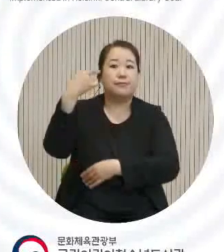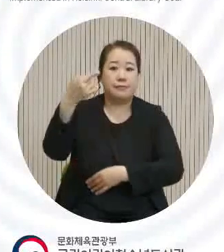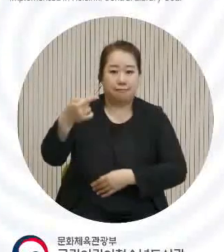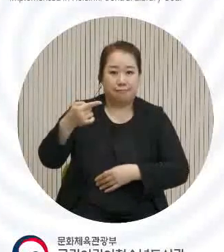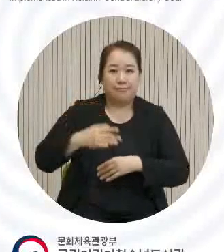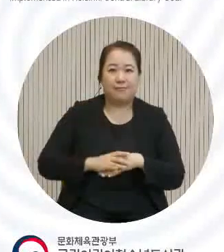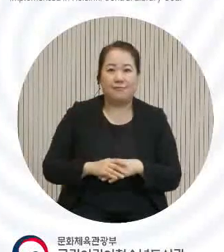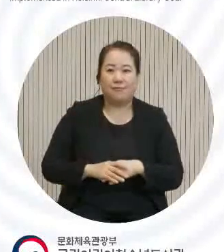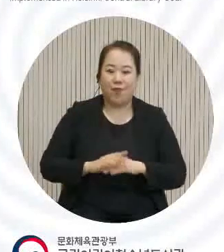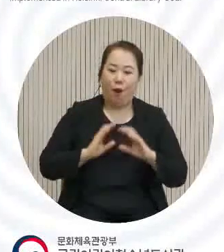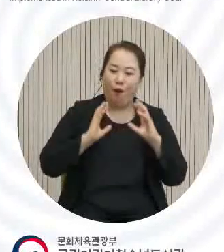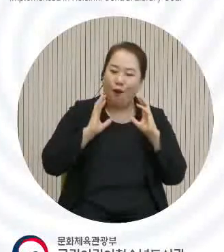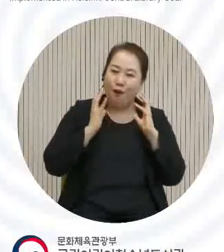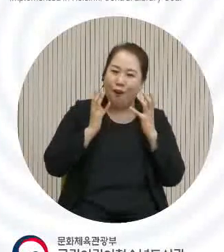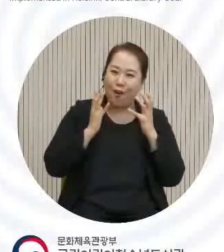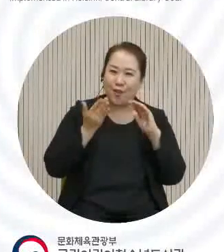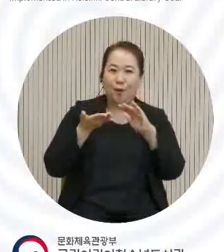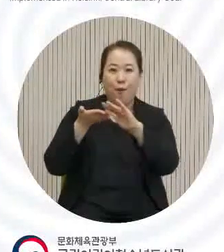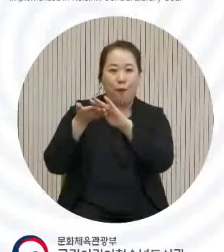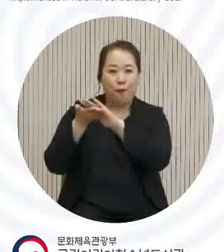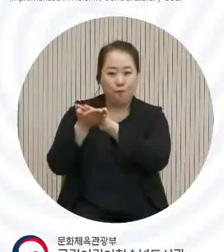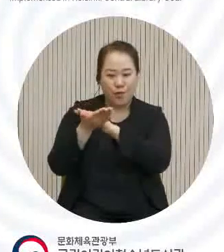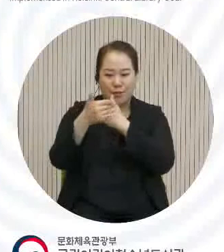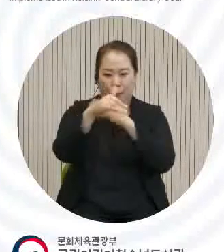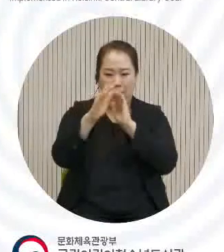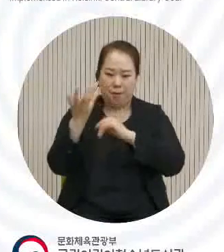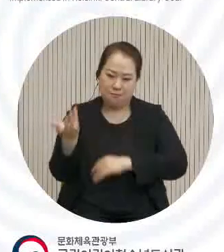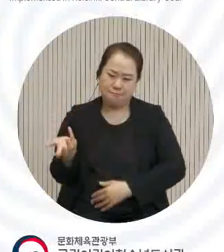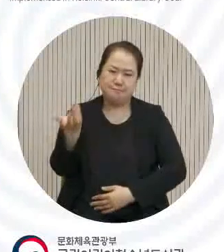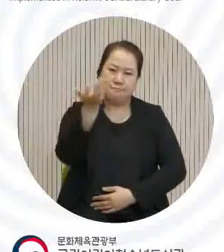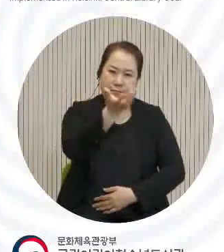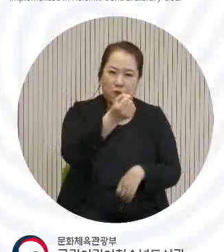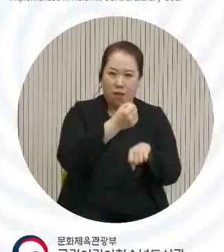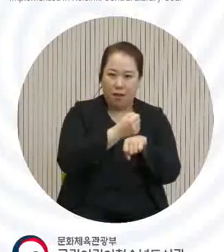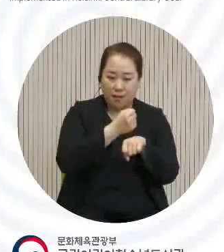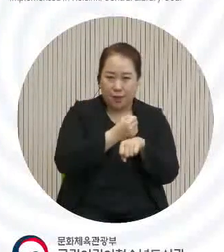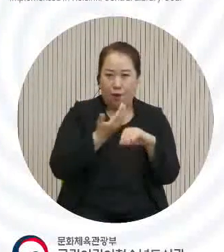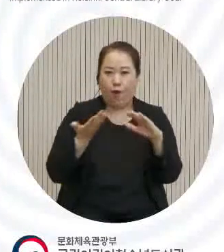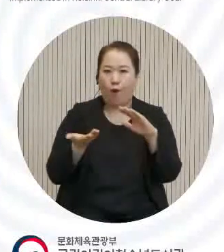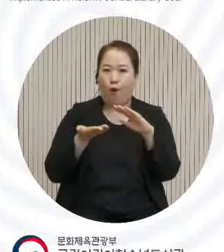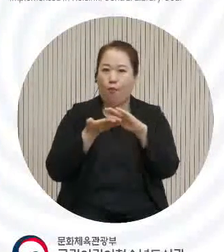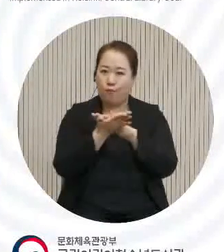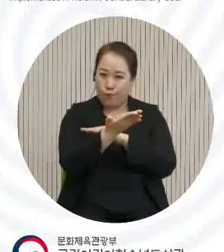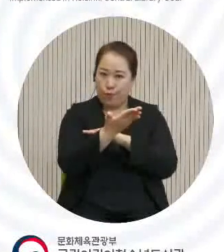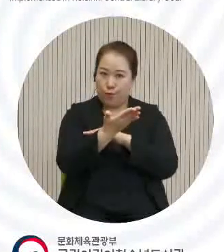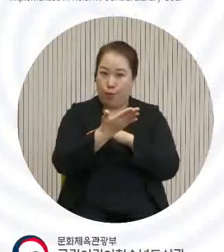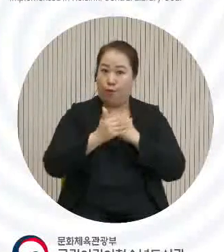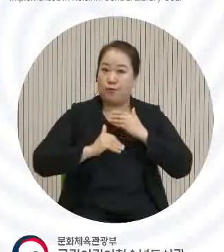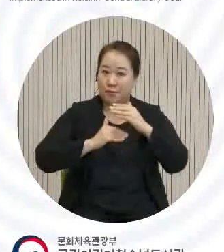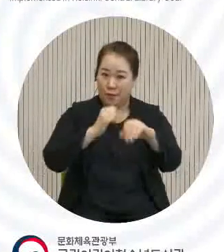large format printer, where the pictures are printed into a large poster.